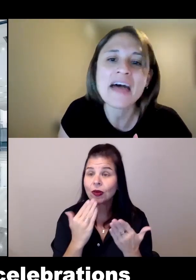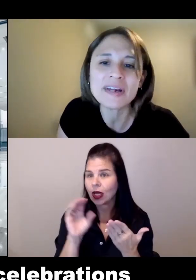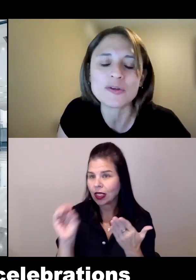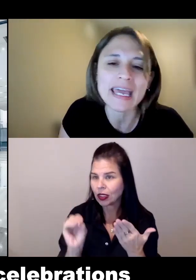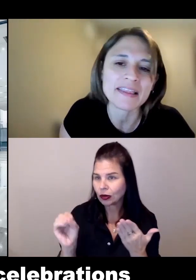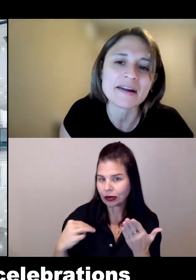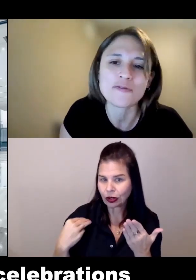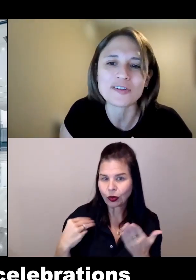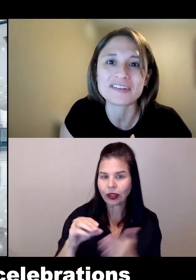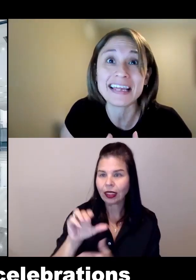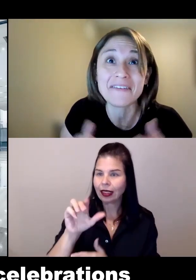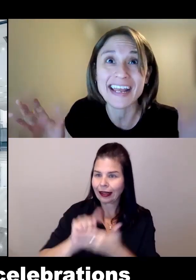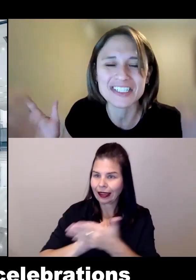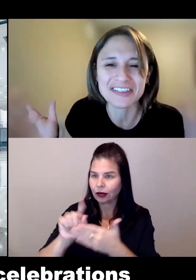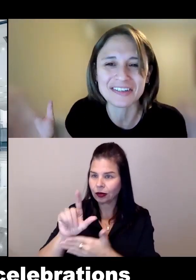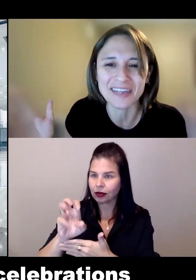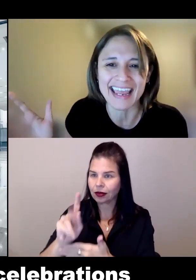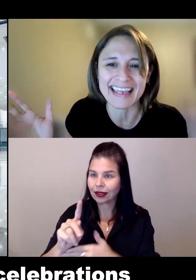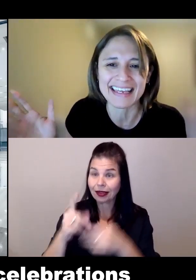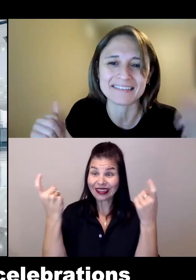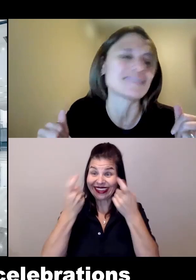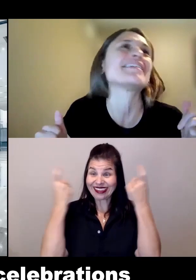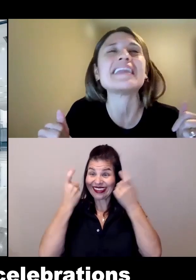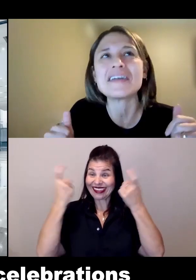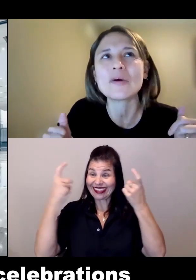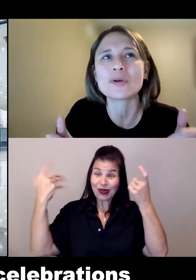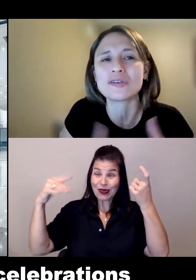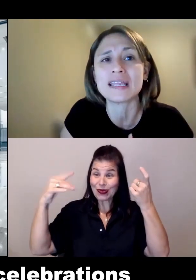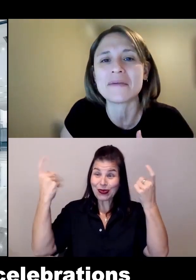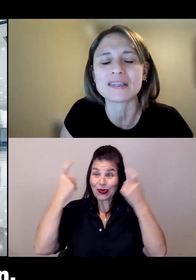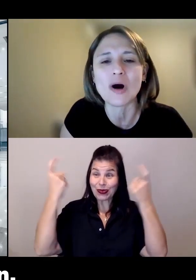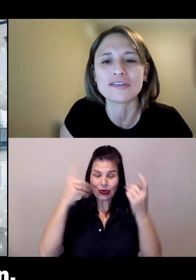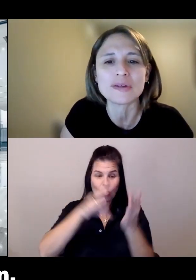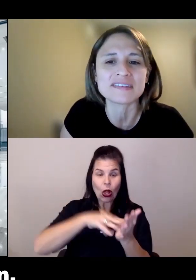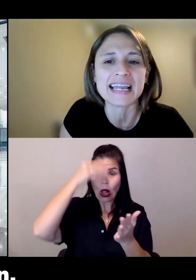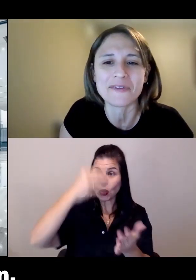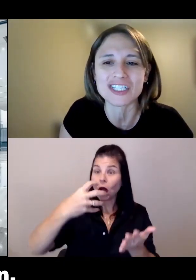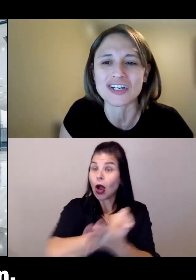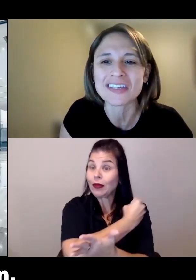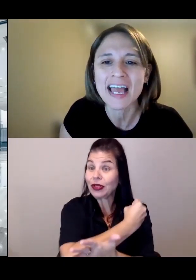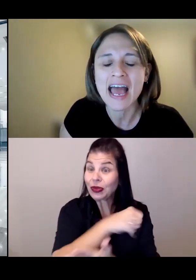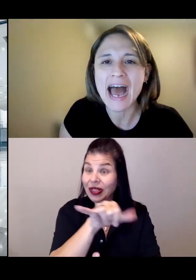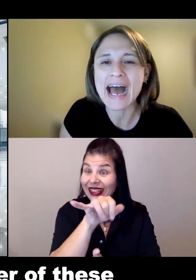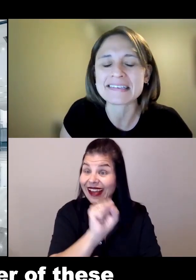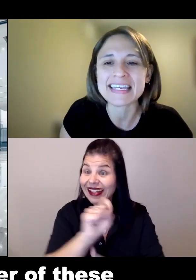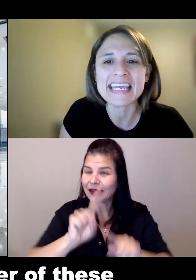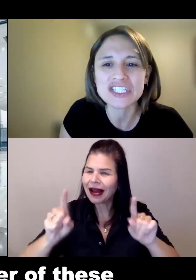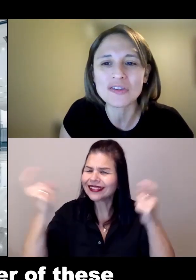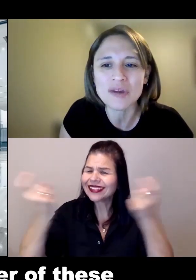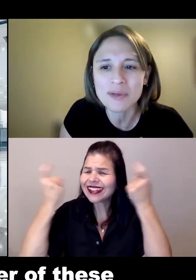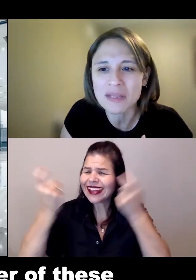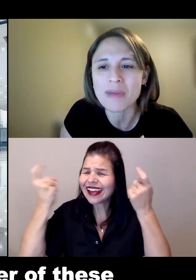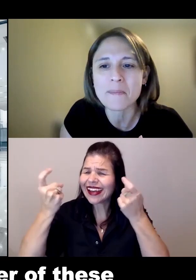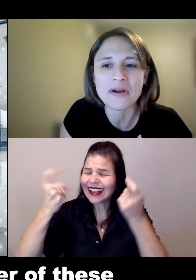We're gathering together for celebrations today. So it's a learning opportunity, but also a celebration, as